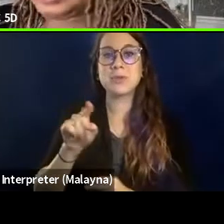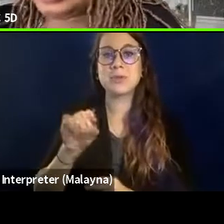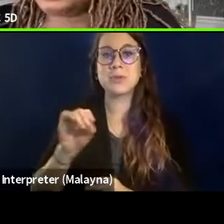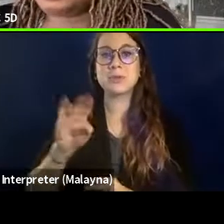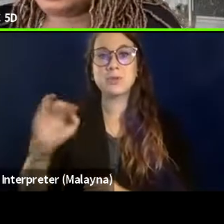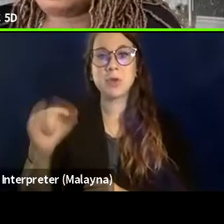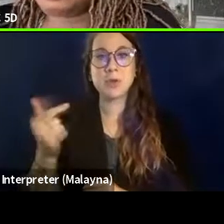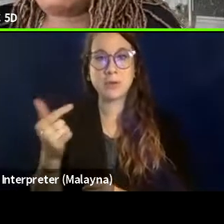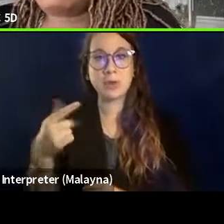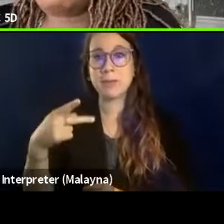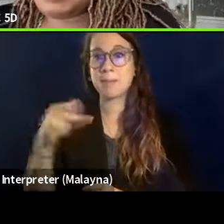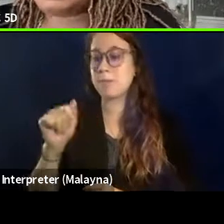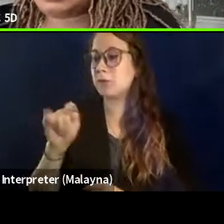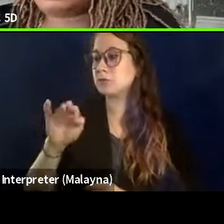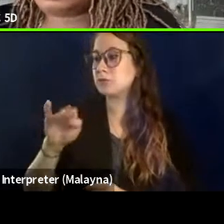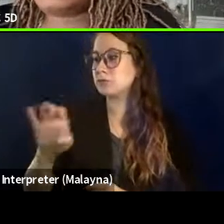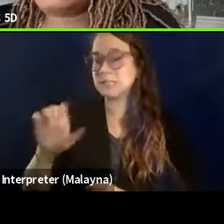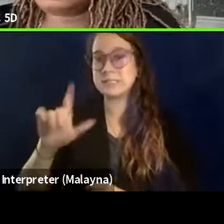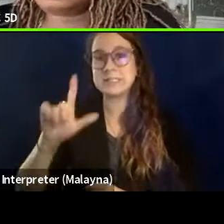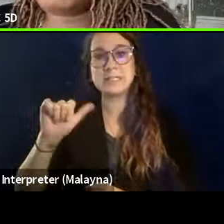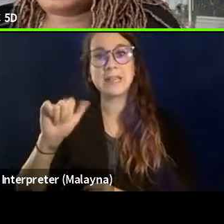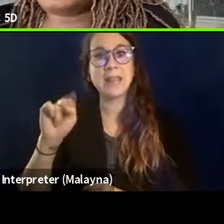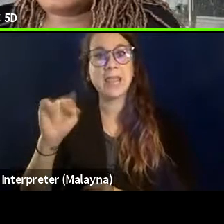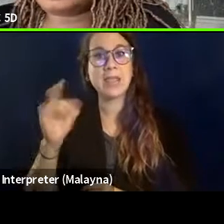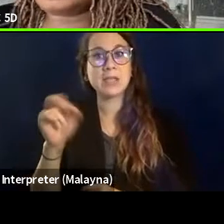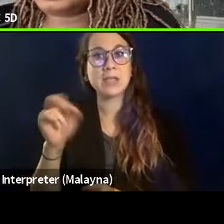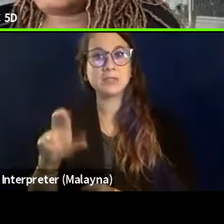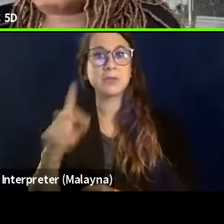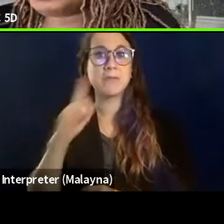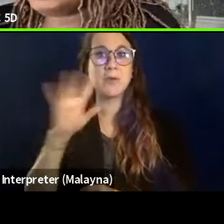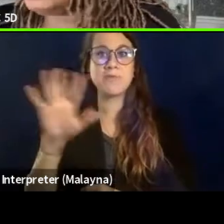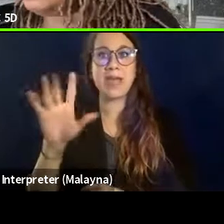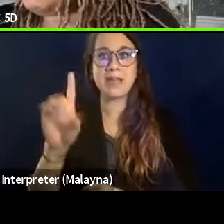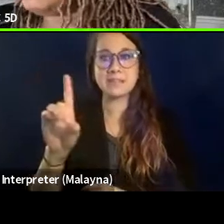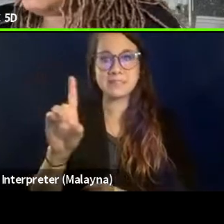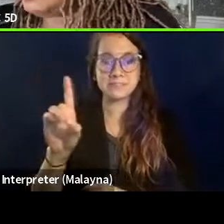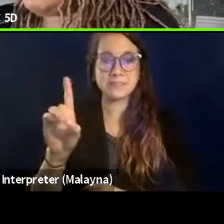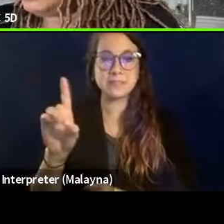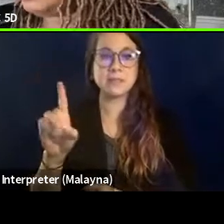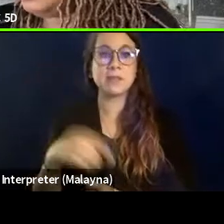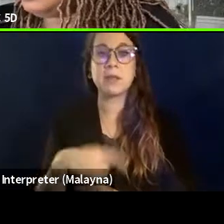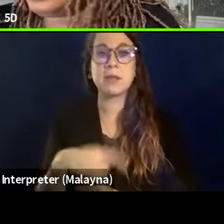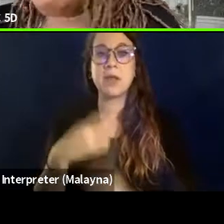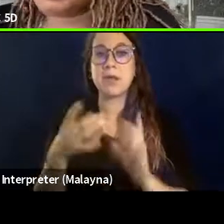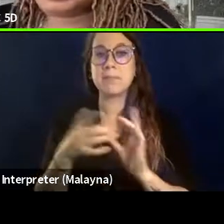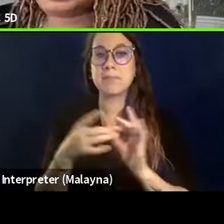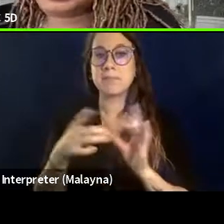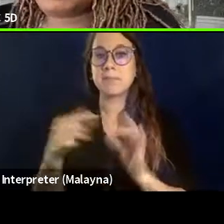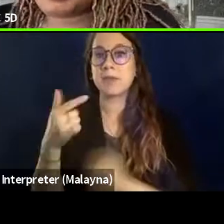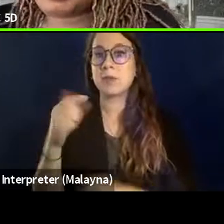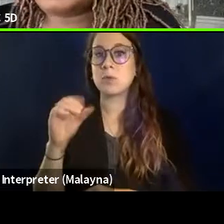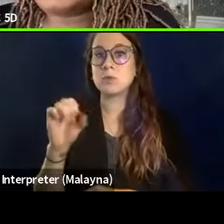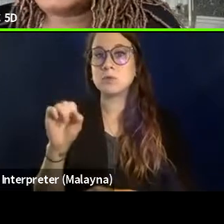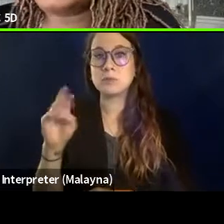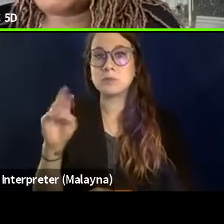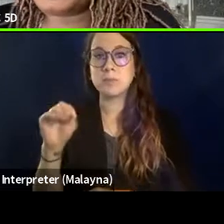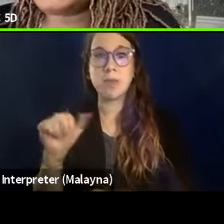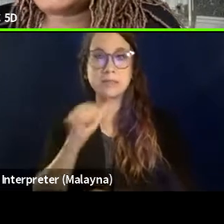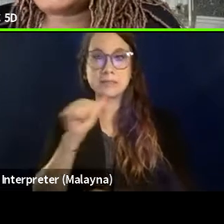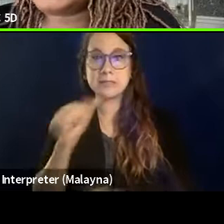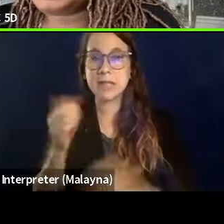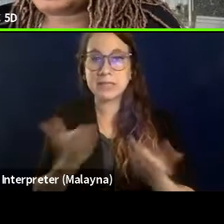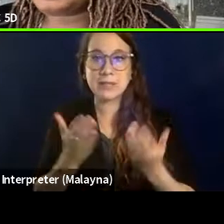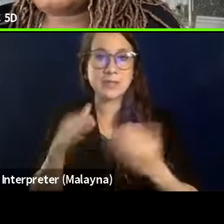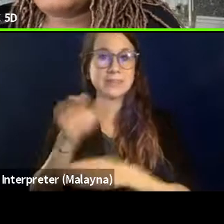Patrice Lancaster for 5D02. Commissioner Saucedo Guzman isn't here this evening, but he wholeheartedly